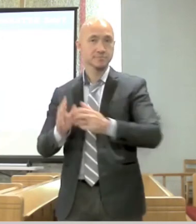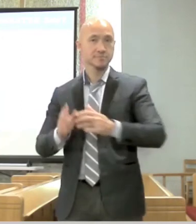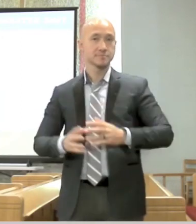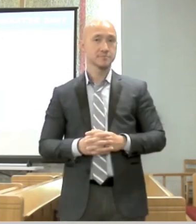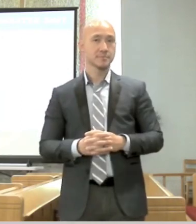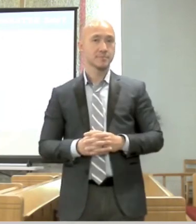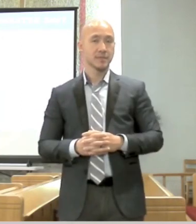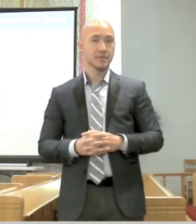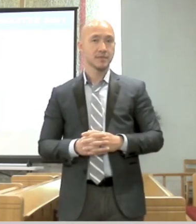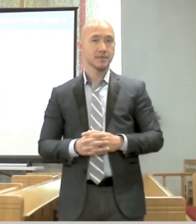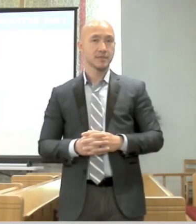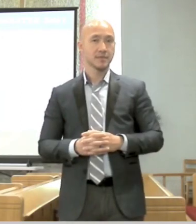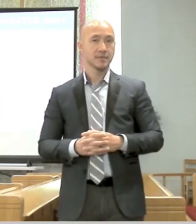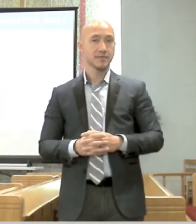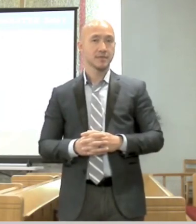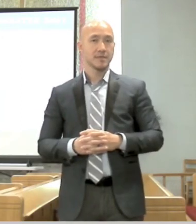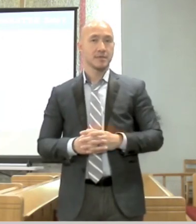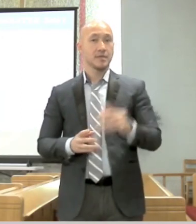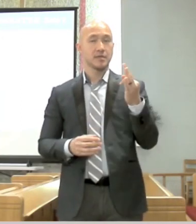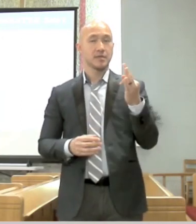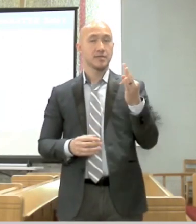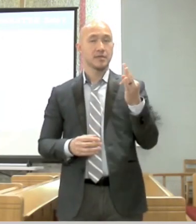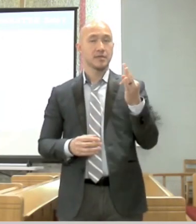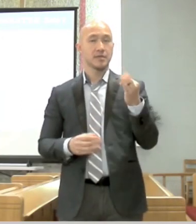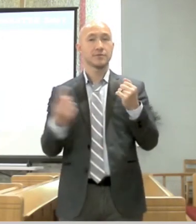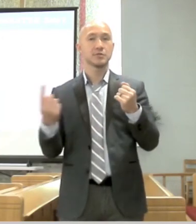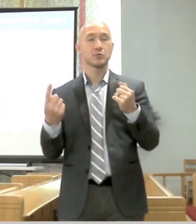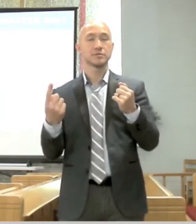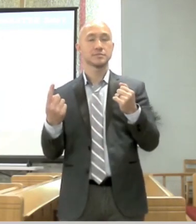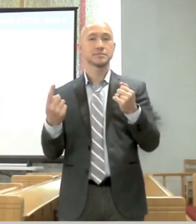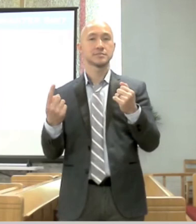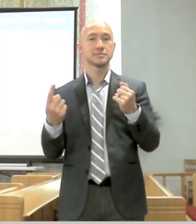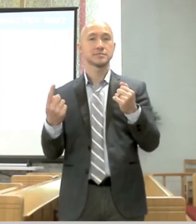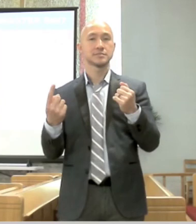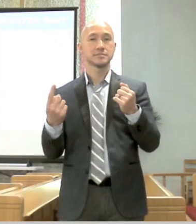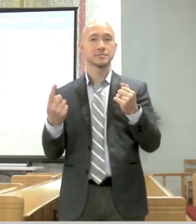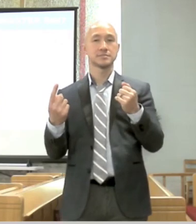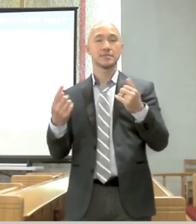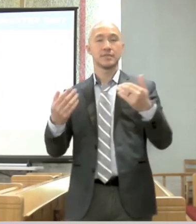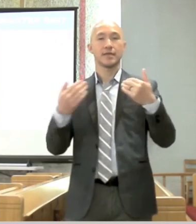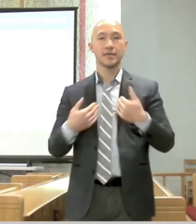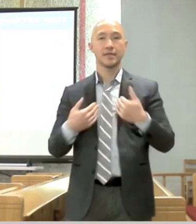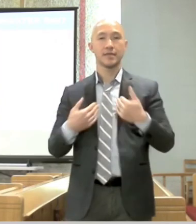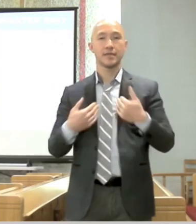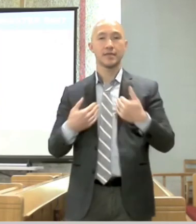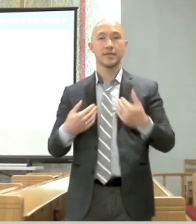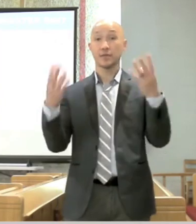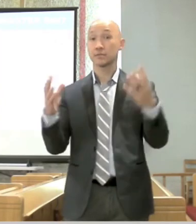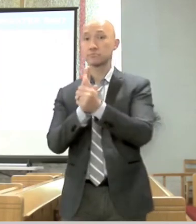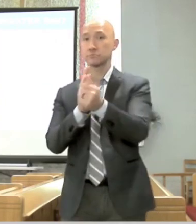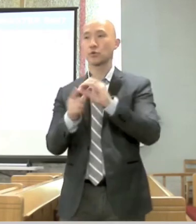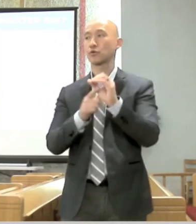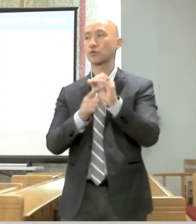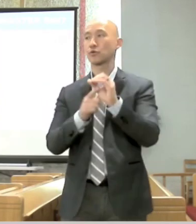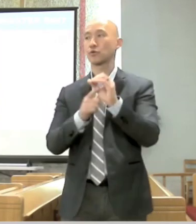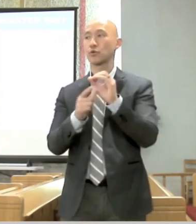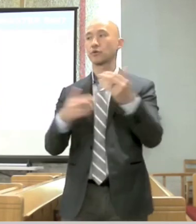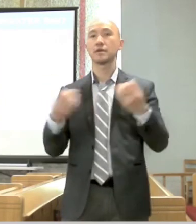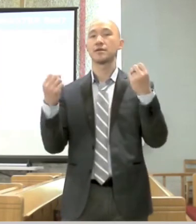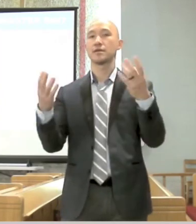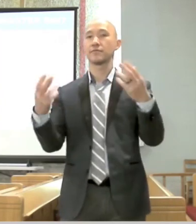guy, then guess what? God's going to demand more from you. If you're the 1-talent guy, And if you don't use that talent right because you made the wrong